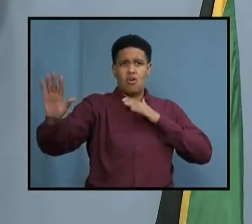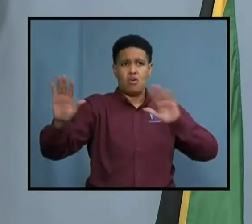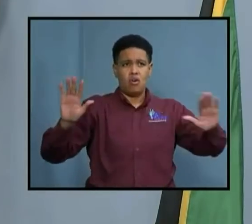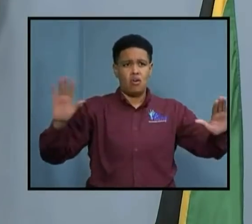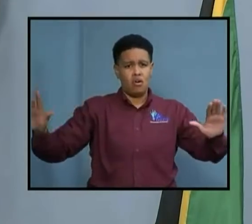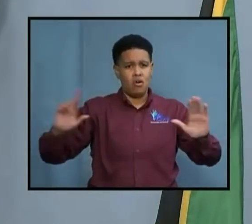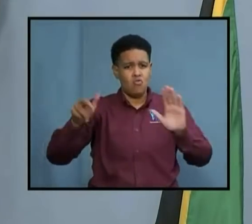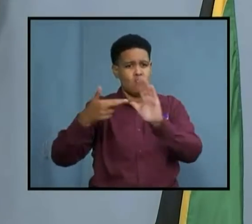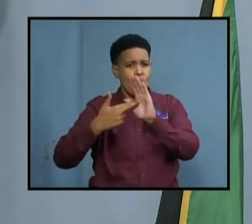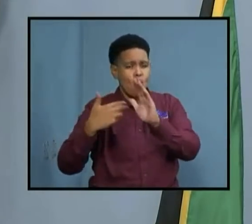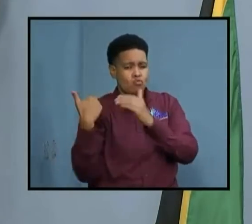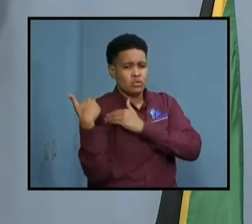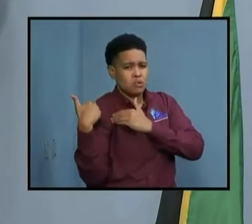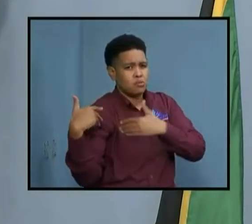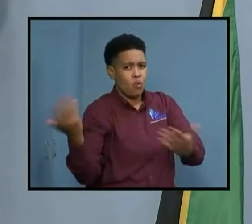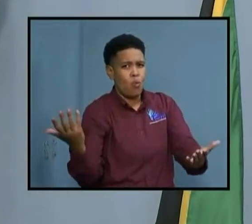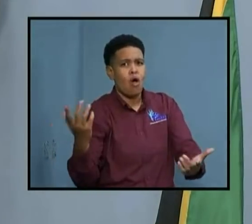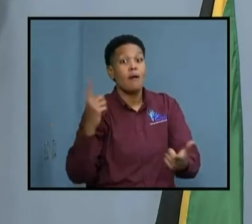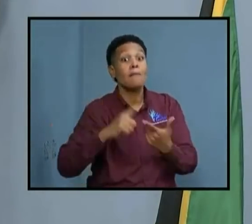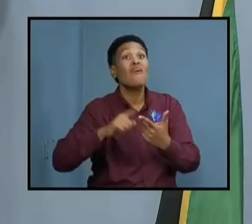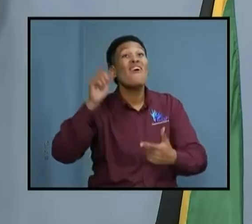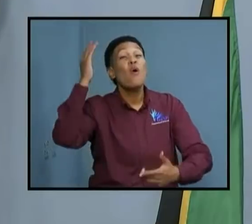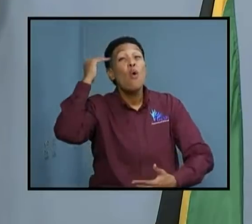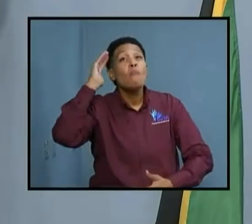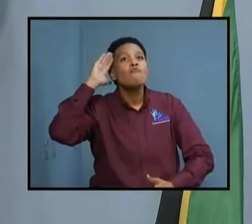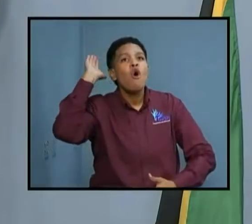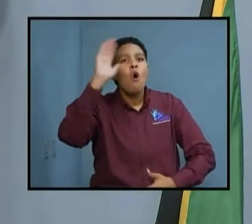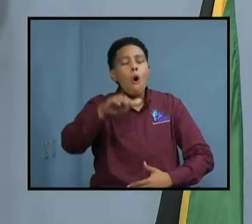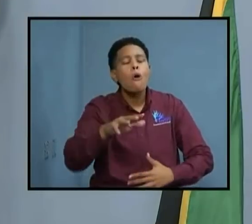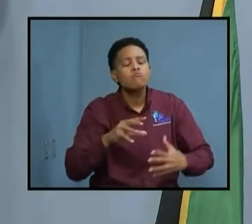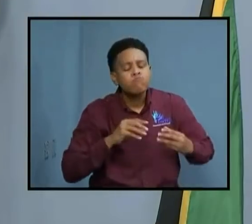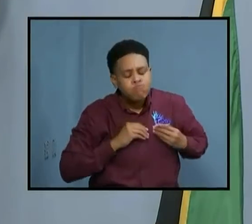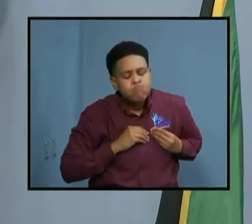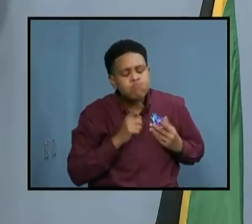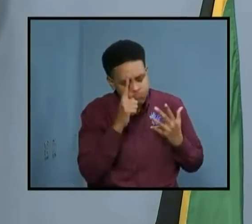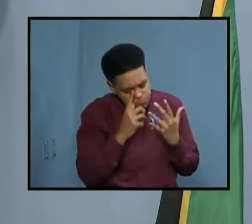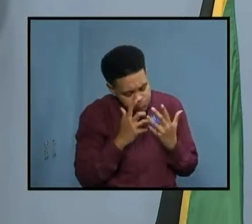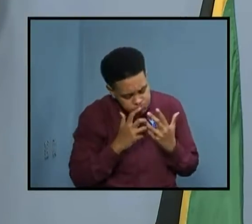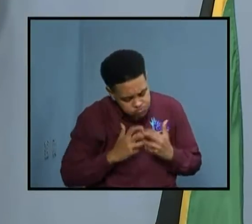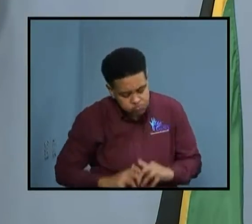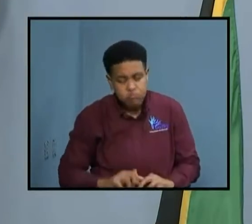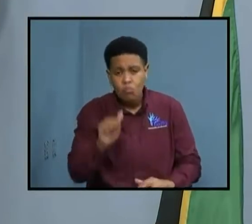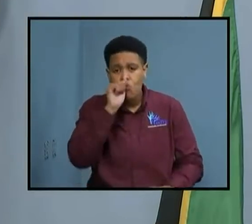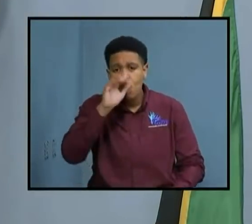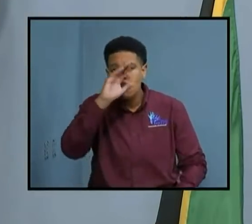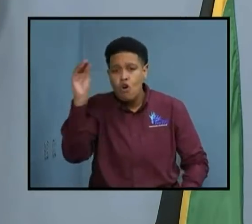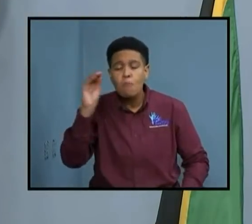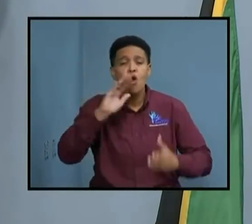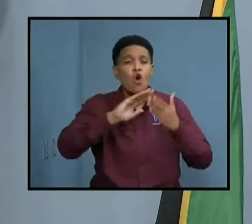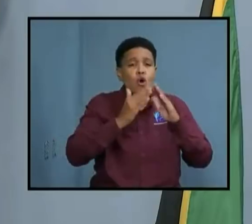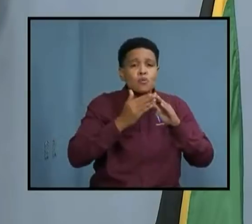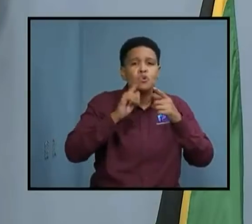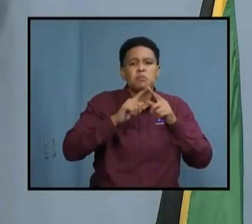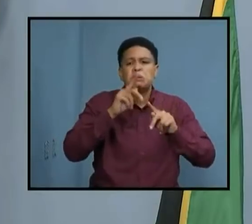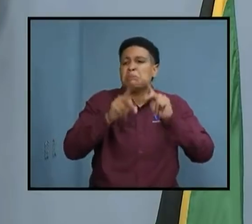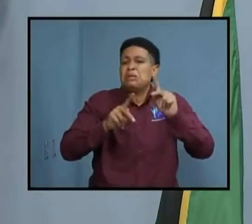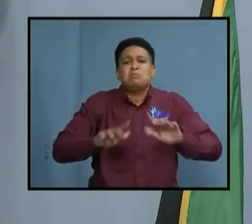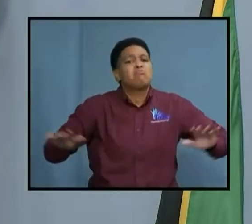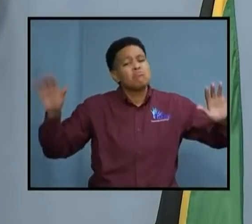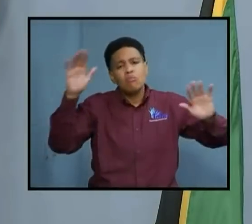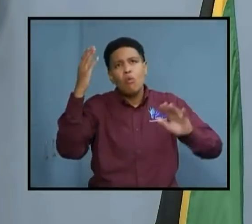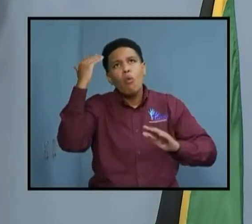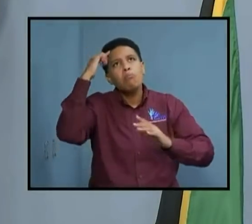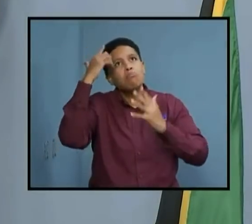get the buy-in of all stakeholders, the private sector, the communities, individuals, and so on.